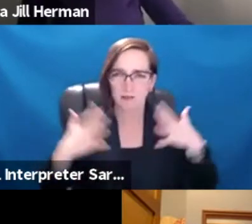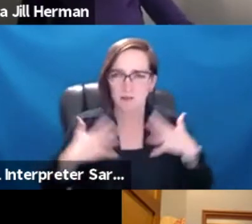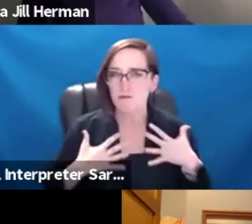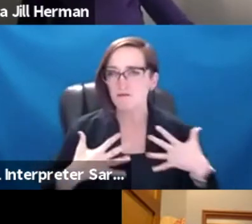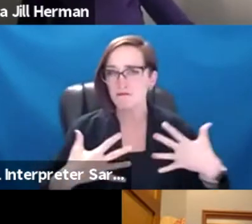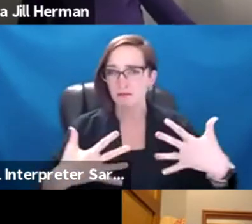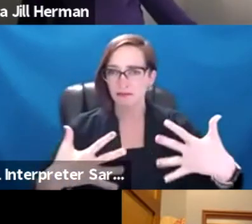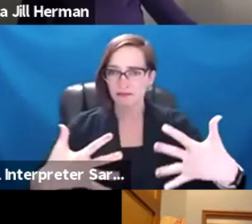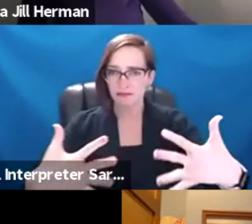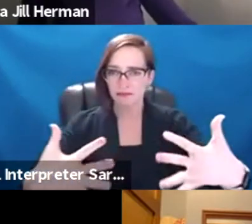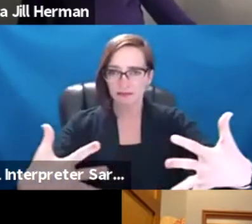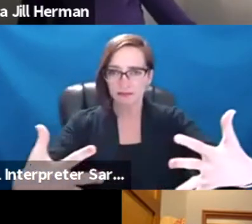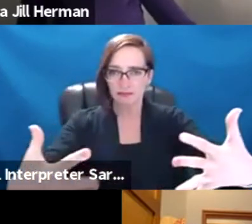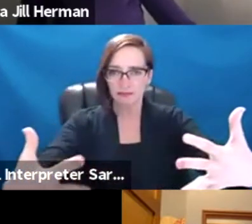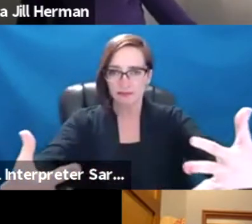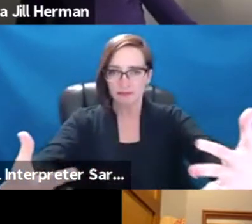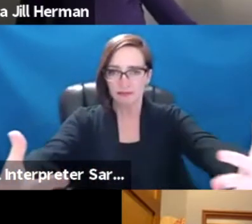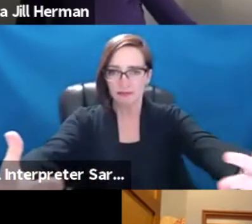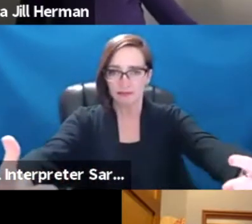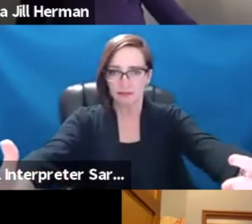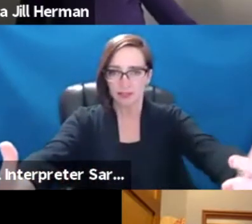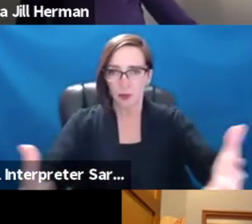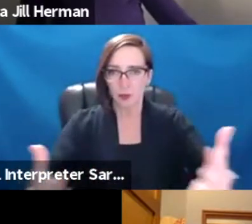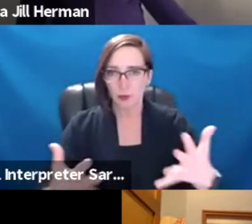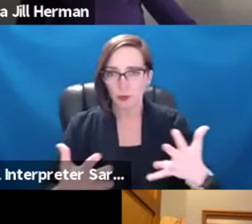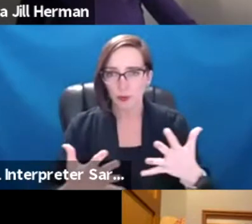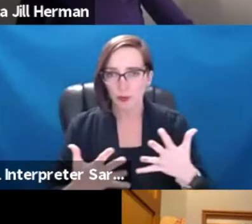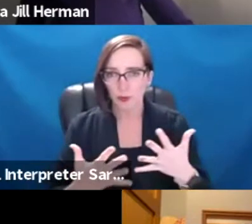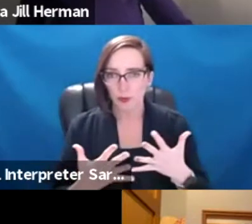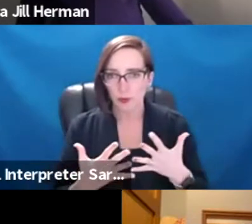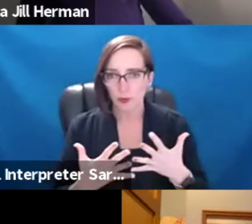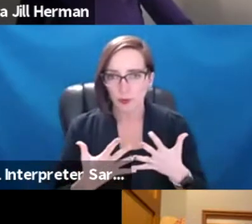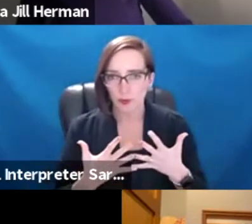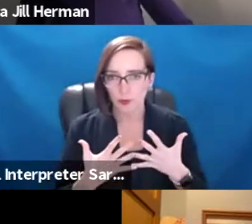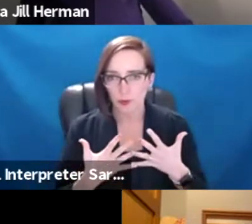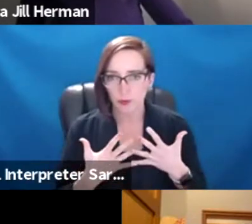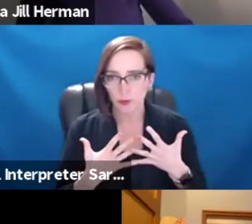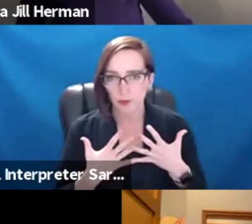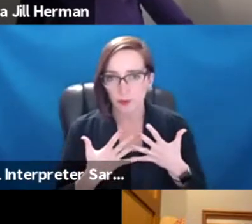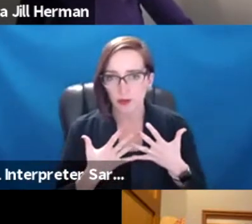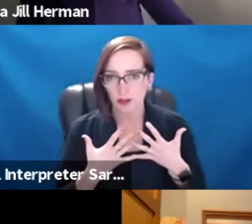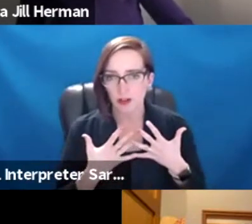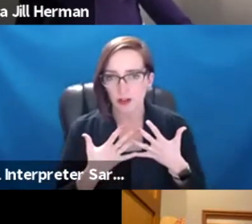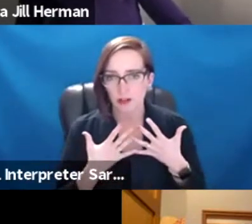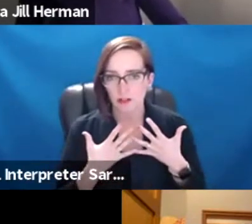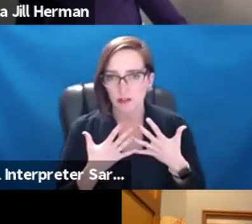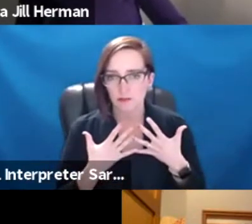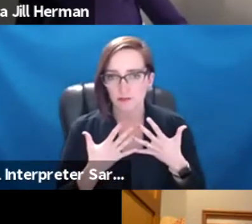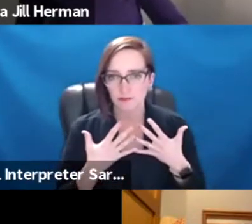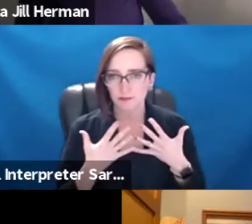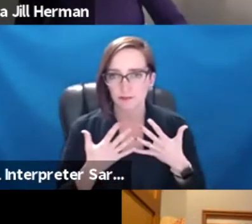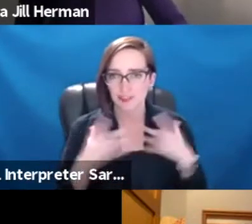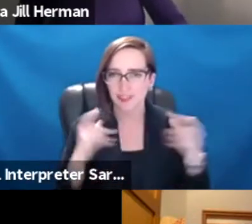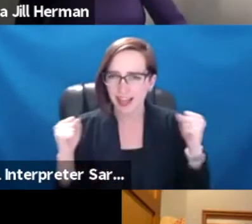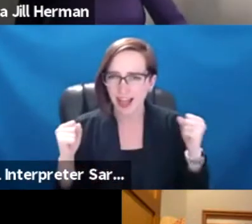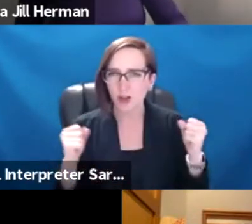here. I invite you to take those breaths in and let them out audibly.